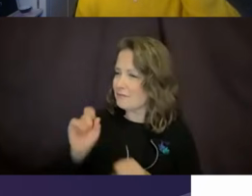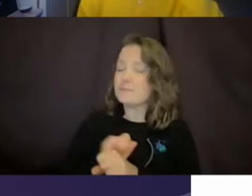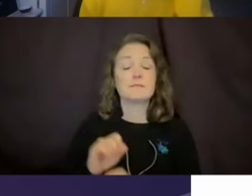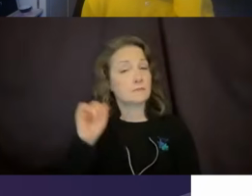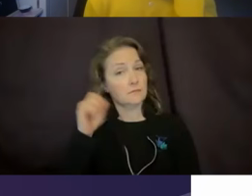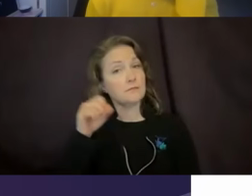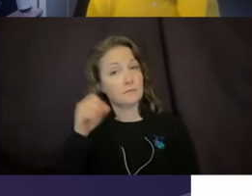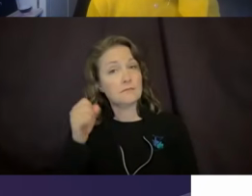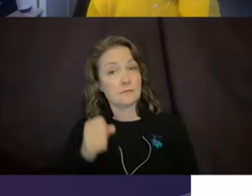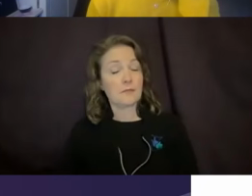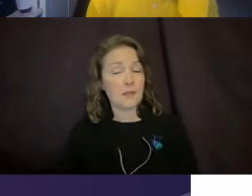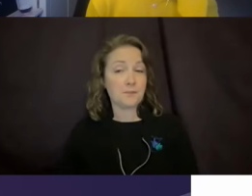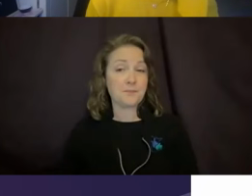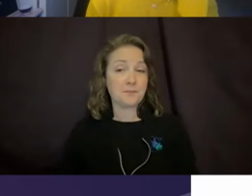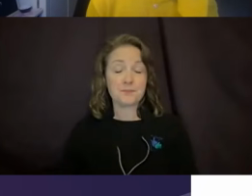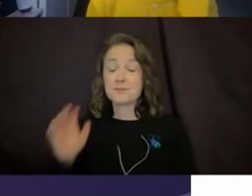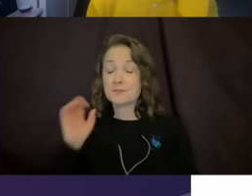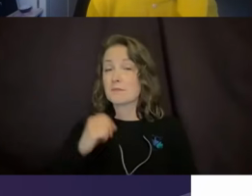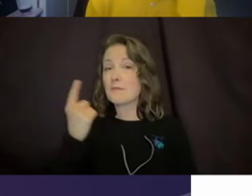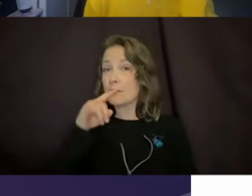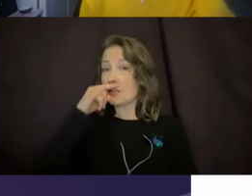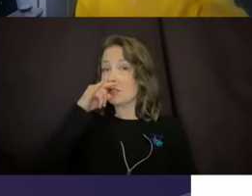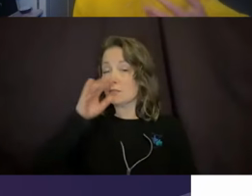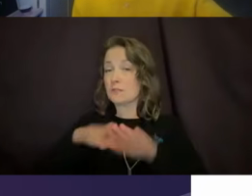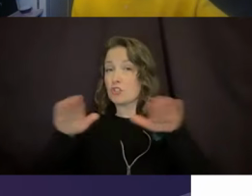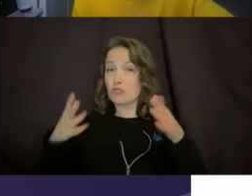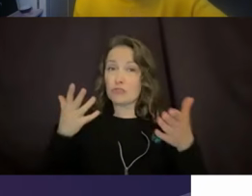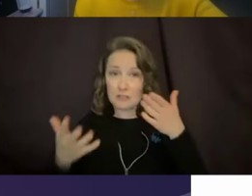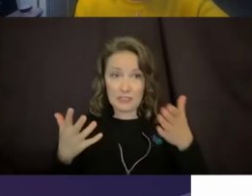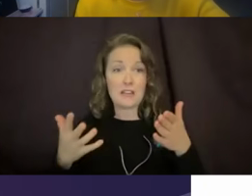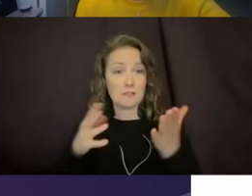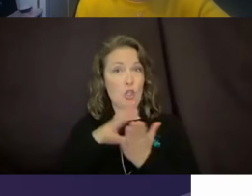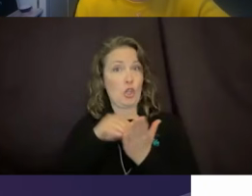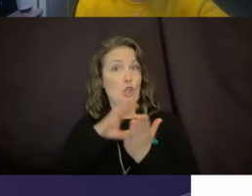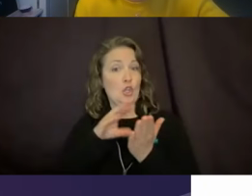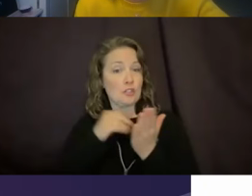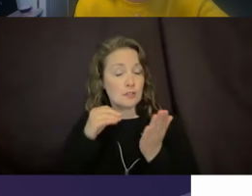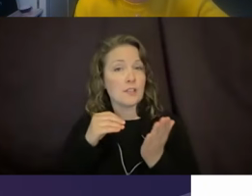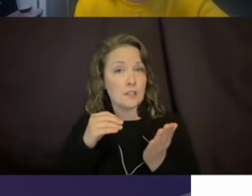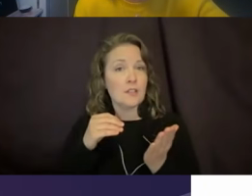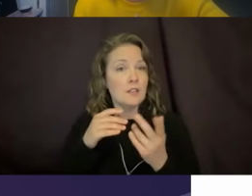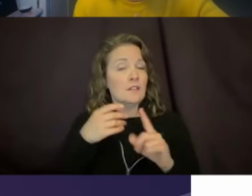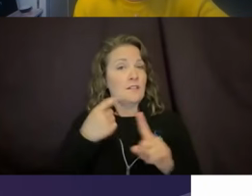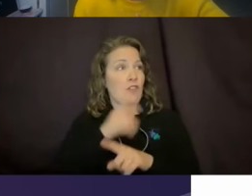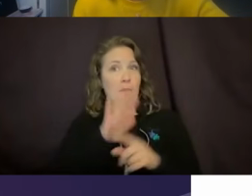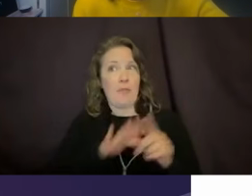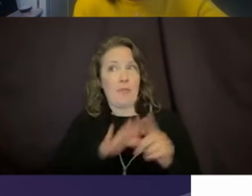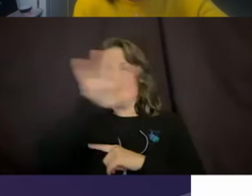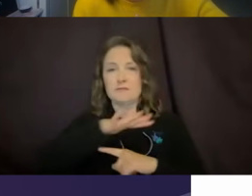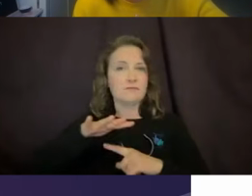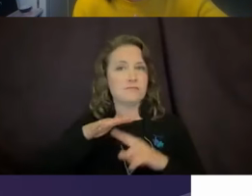is something that children might be able to kind of learn from things within the household of